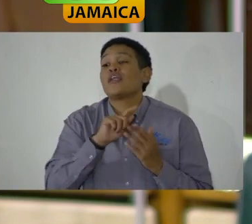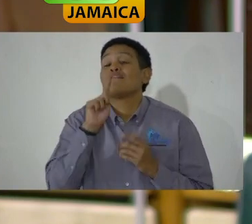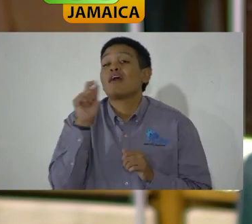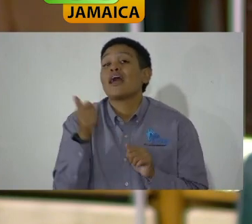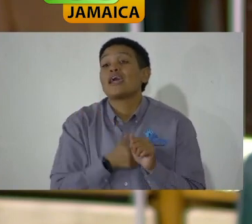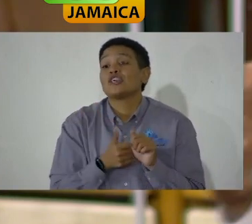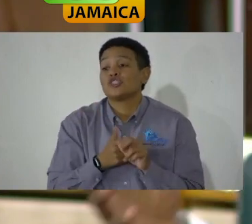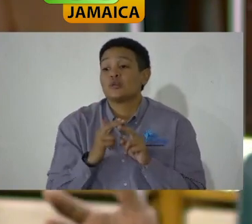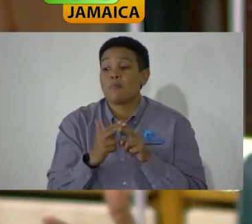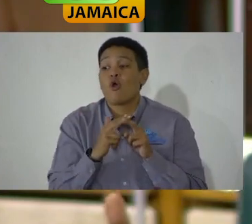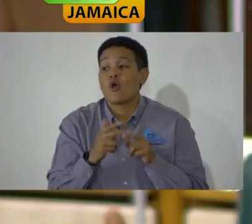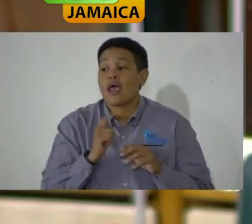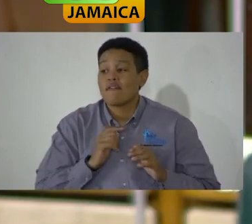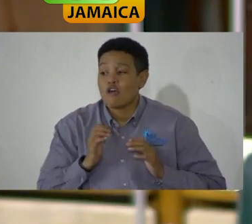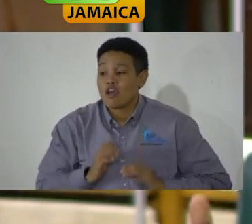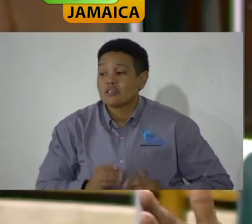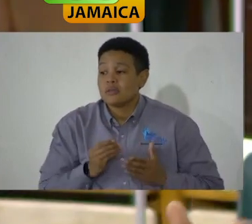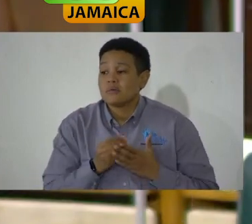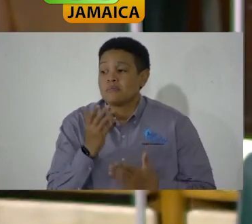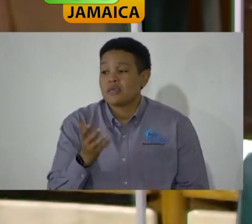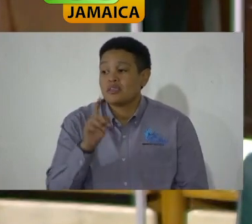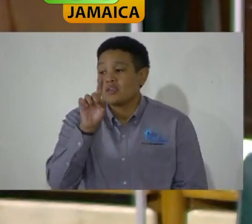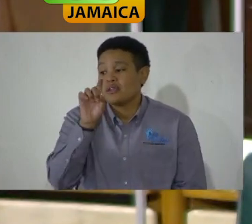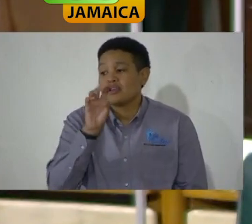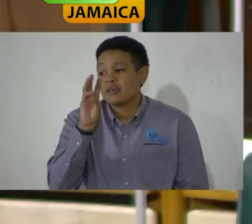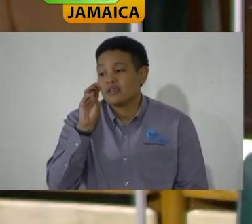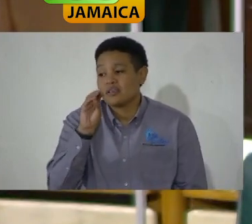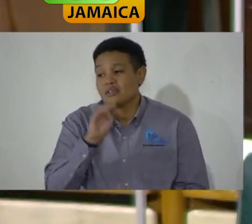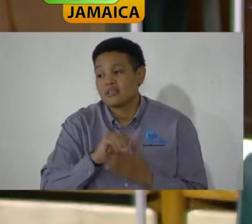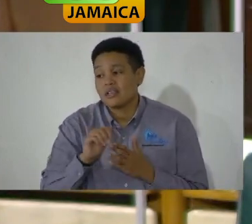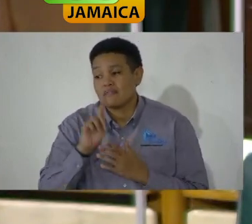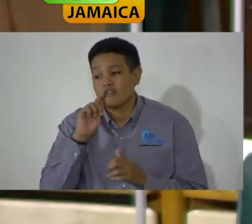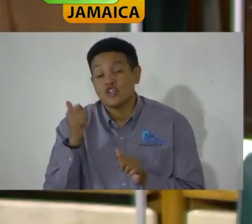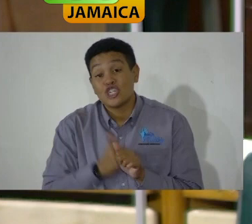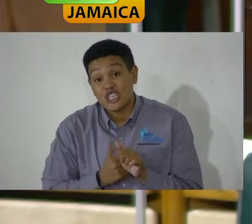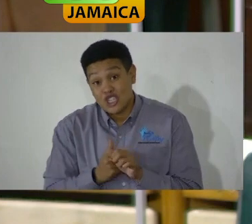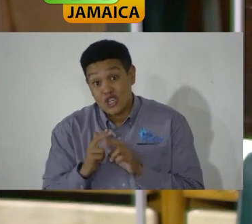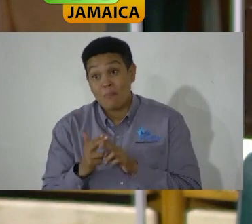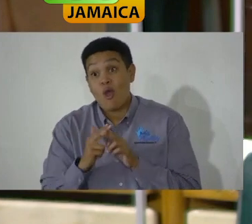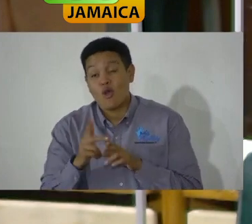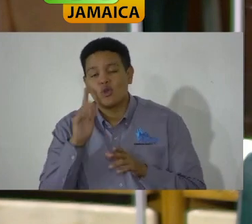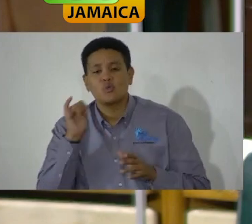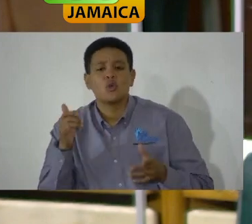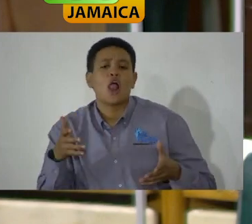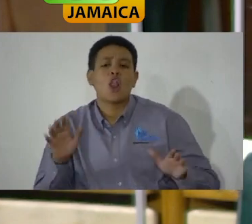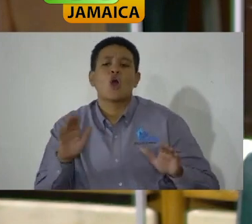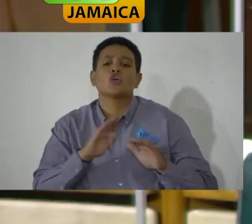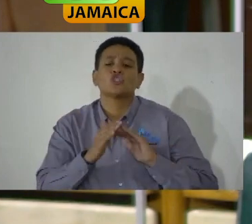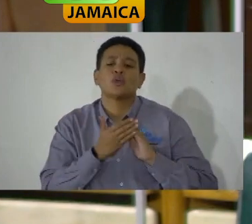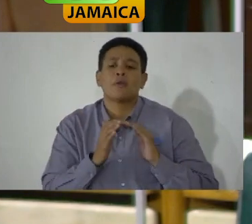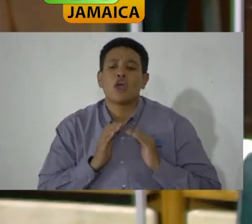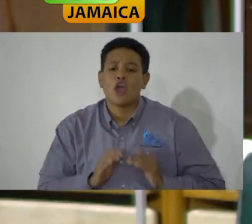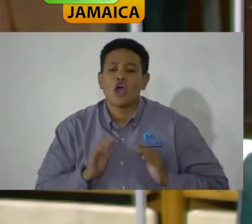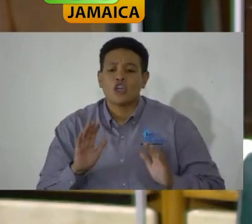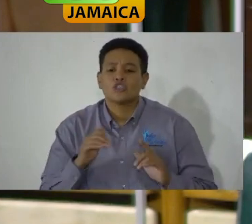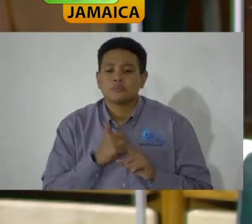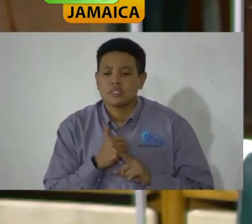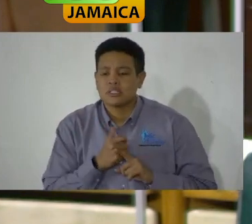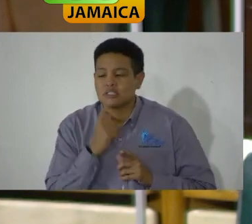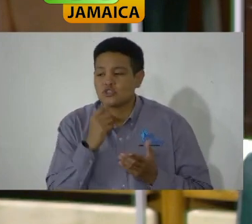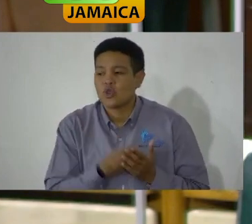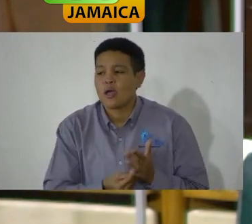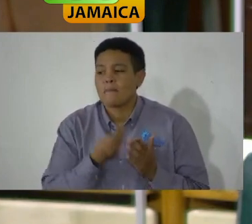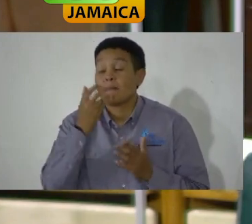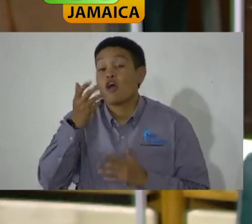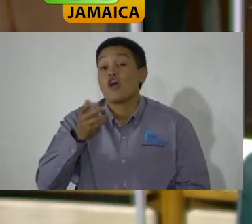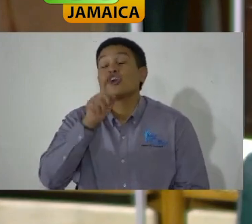pound and have consumers paying roughly $160 per pound. This would allow Jamaican consumers to purchase